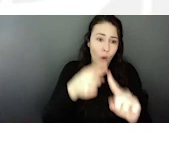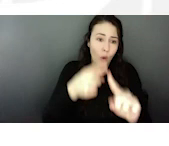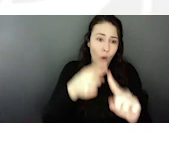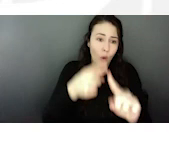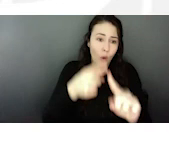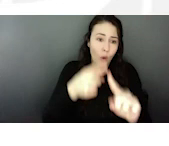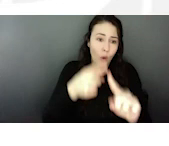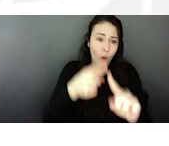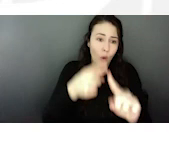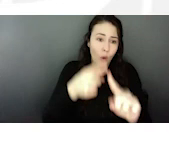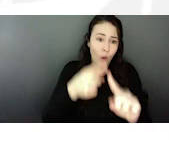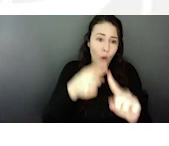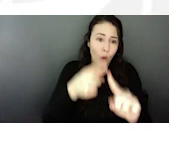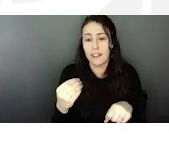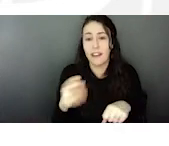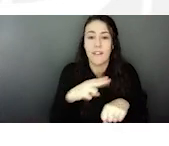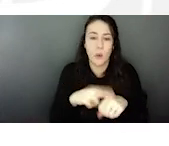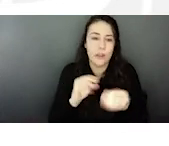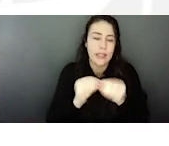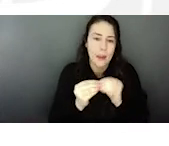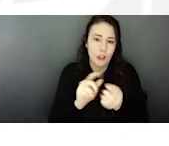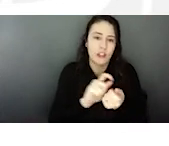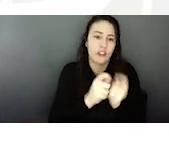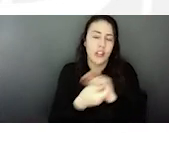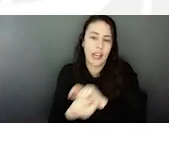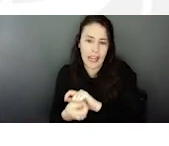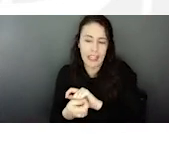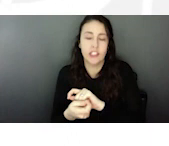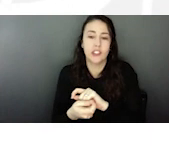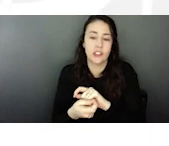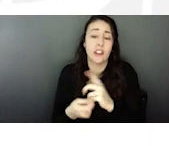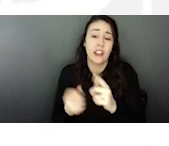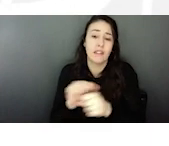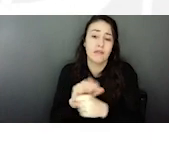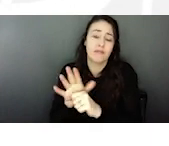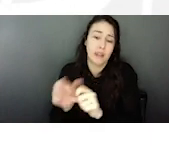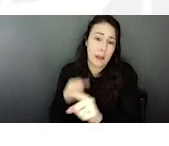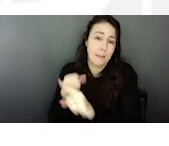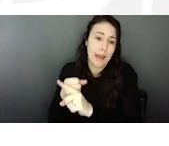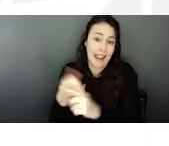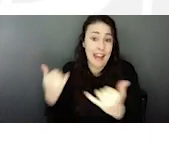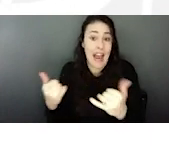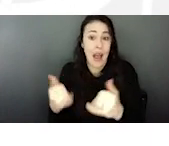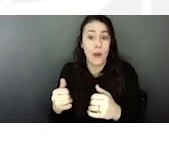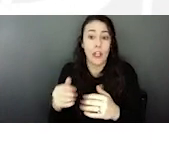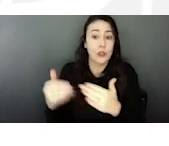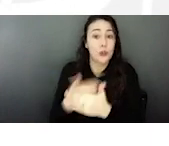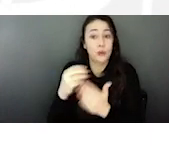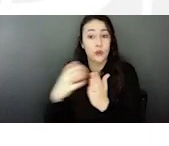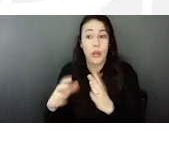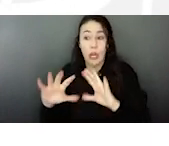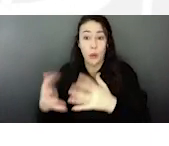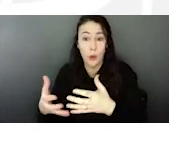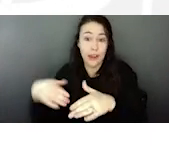nature, when you couple that with the impact of the pandemic and not having the usual influx of new students, now we're feeling